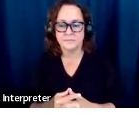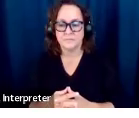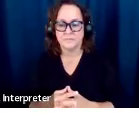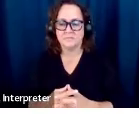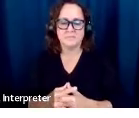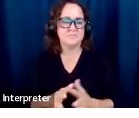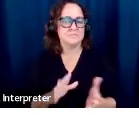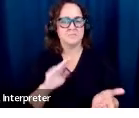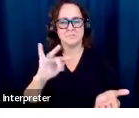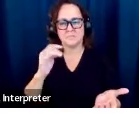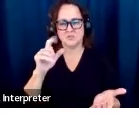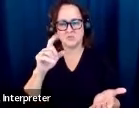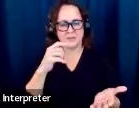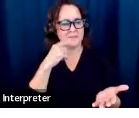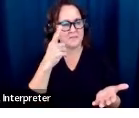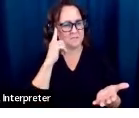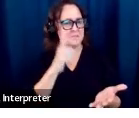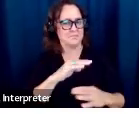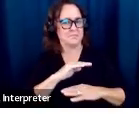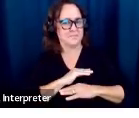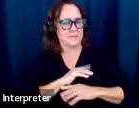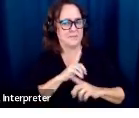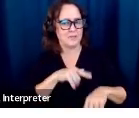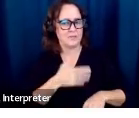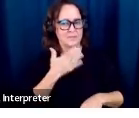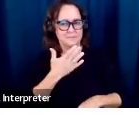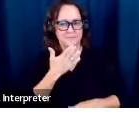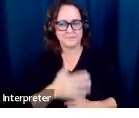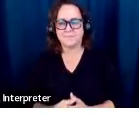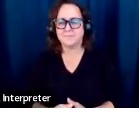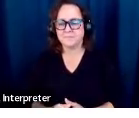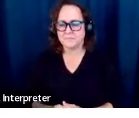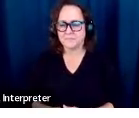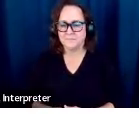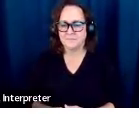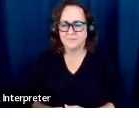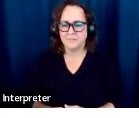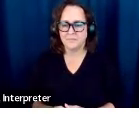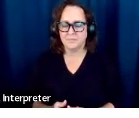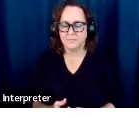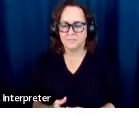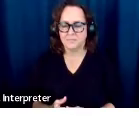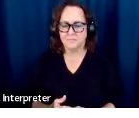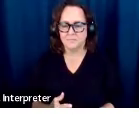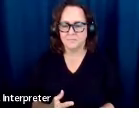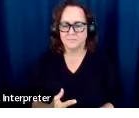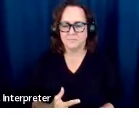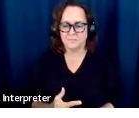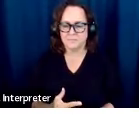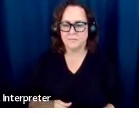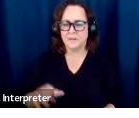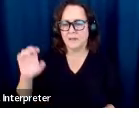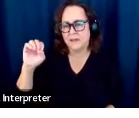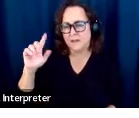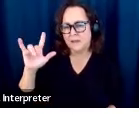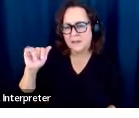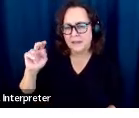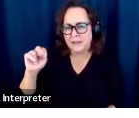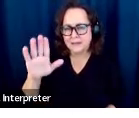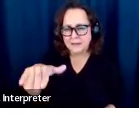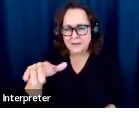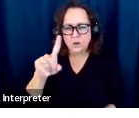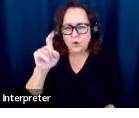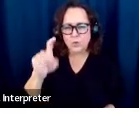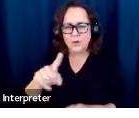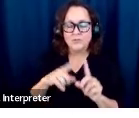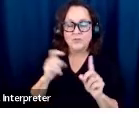Leon, I think you did a good job of covering it. Thank you. Great, thanks. And Elian, a question from Dan Armstrong.